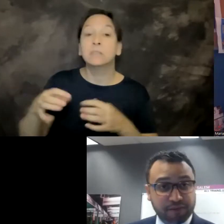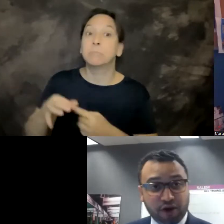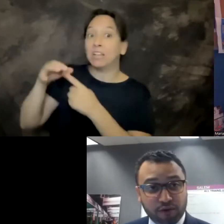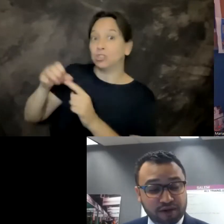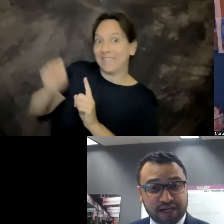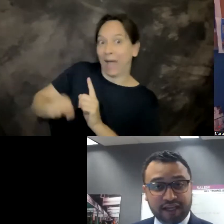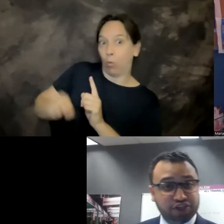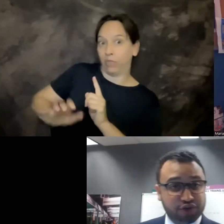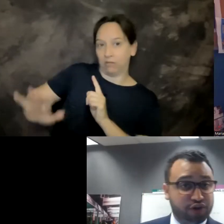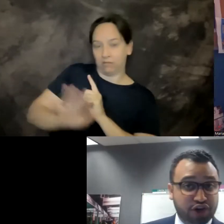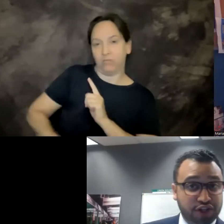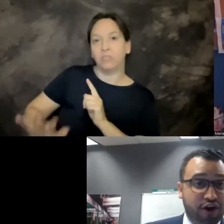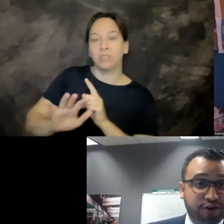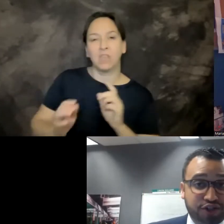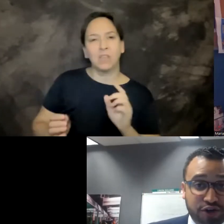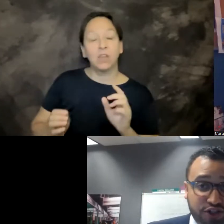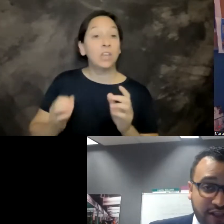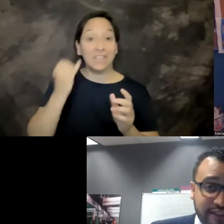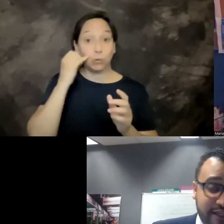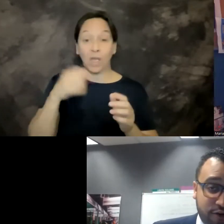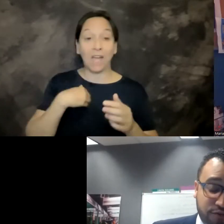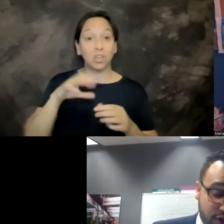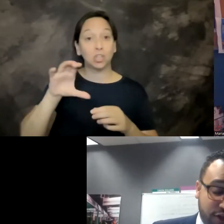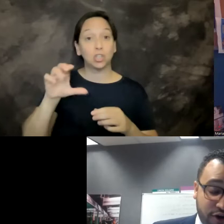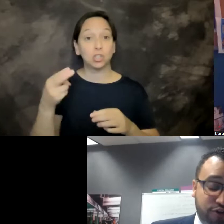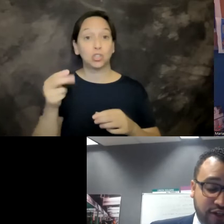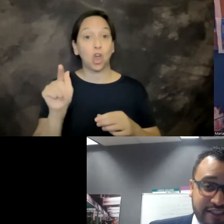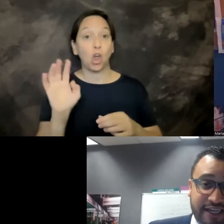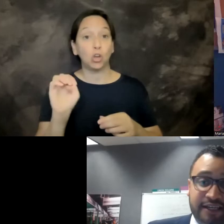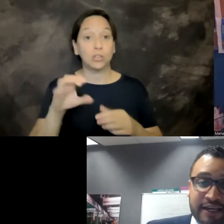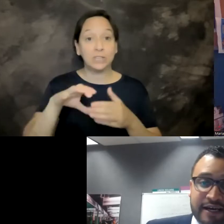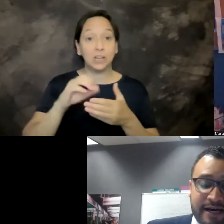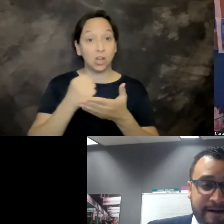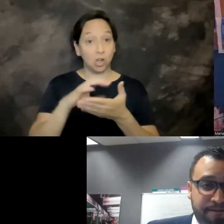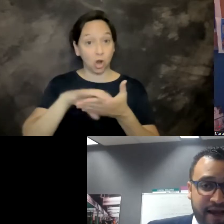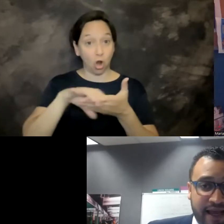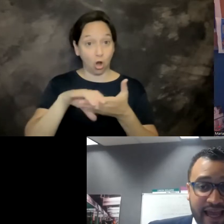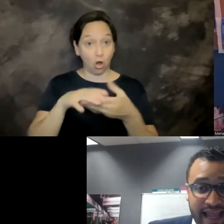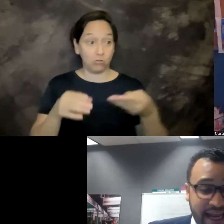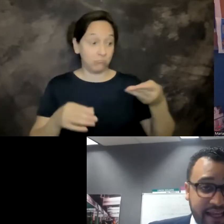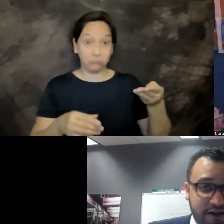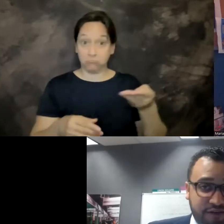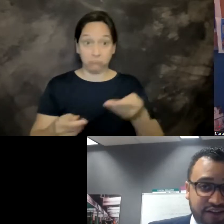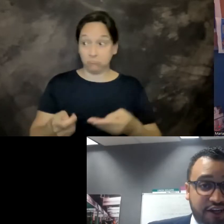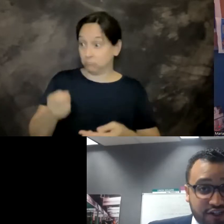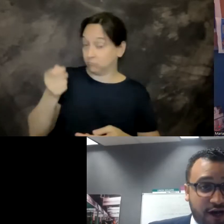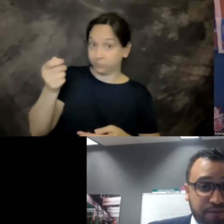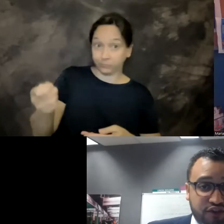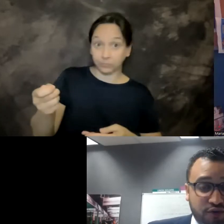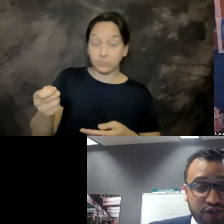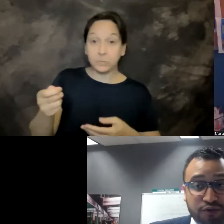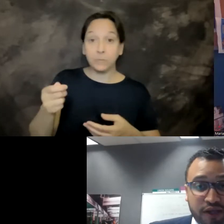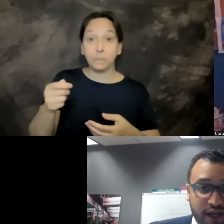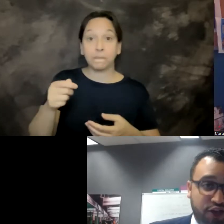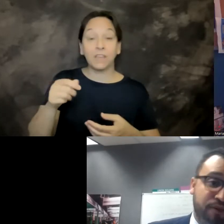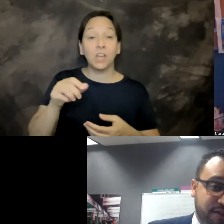Simply go and show your Charlie card or Charlie ticket at any of the stations up to